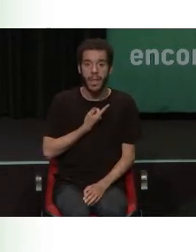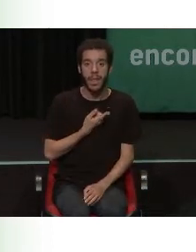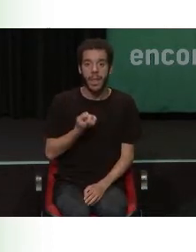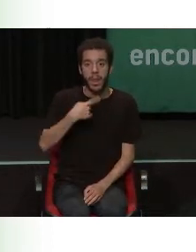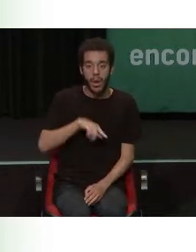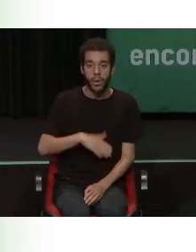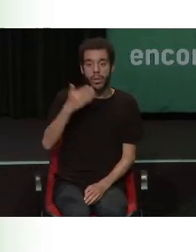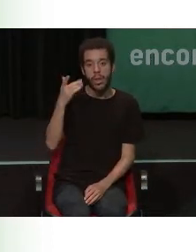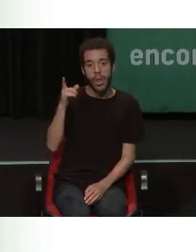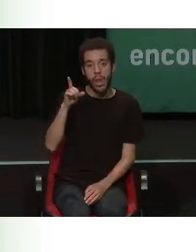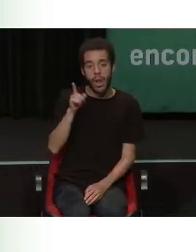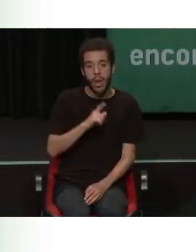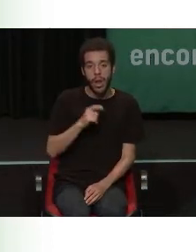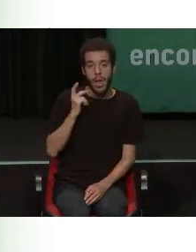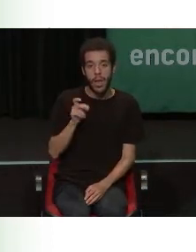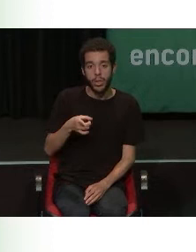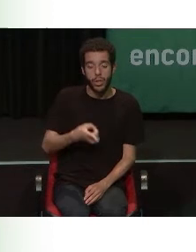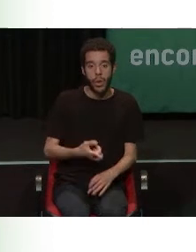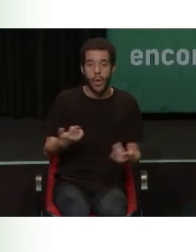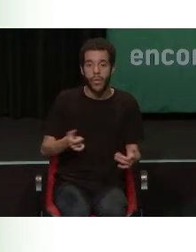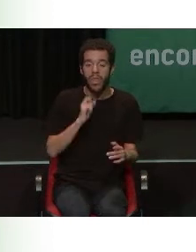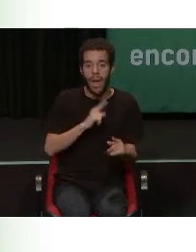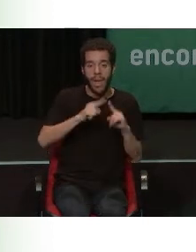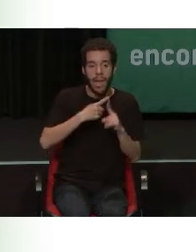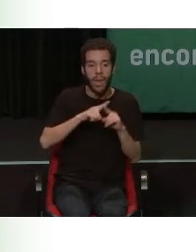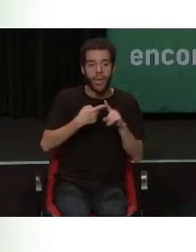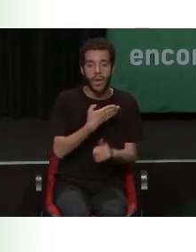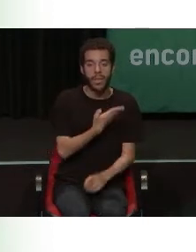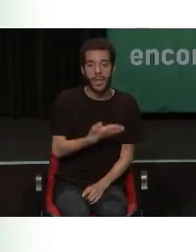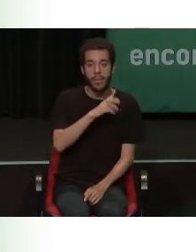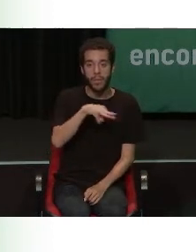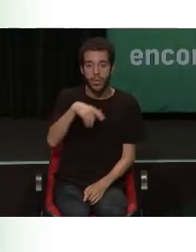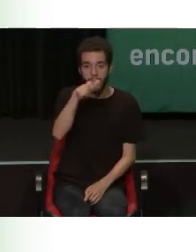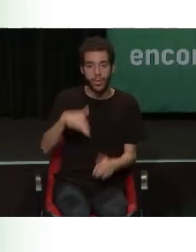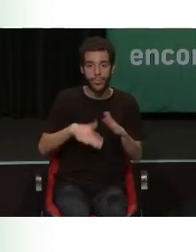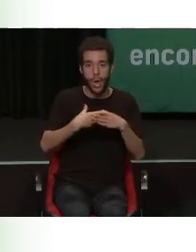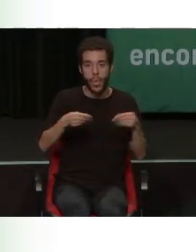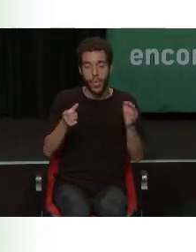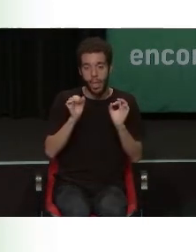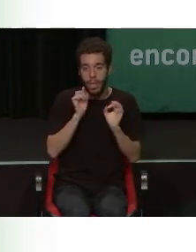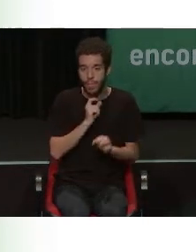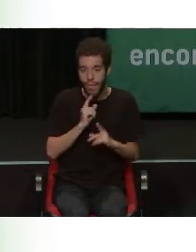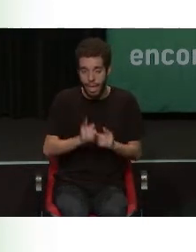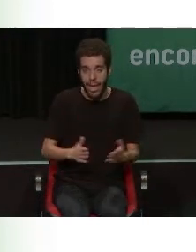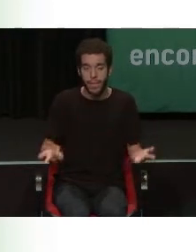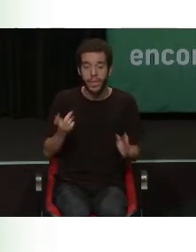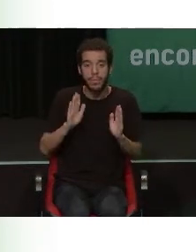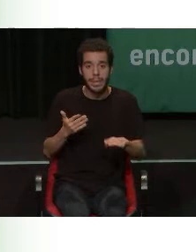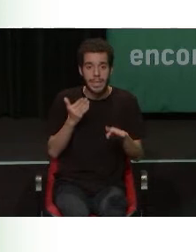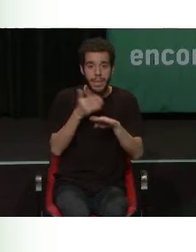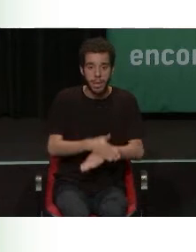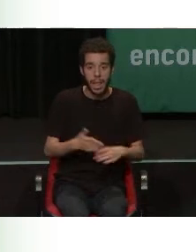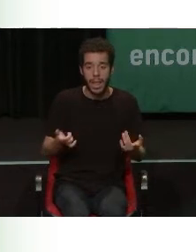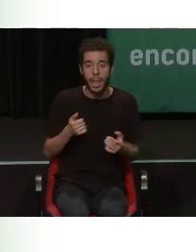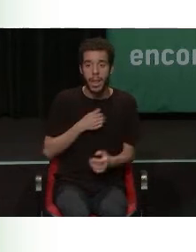years 7 million patients every year. Awareness, affordability, and accessibility. My